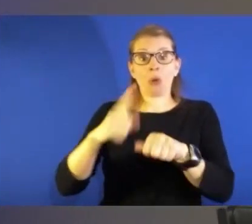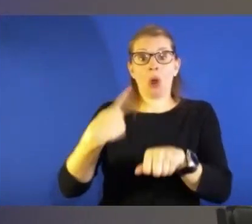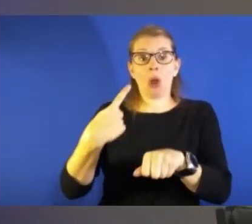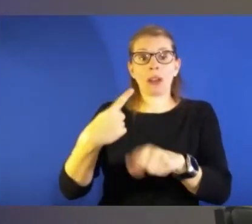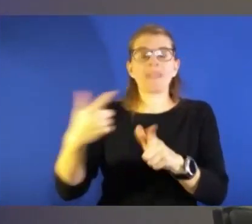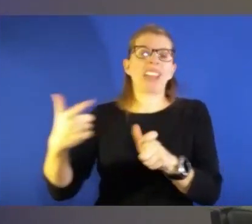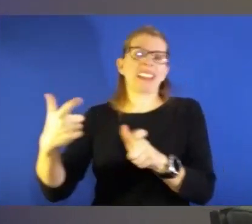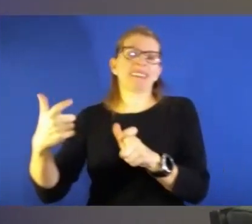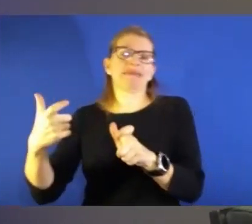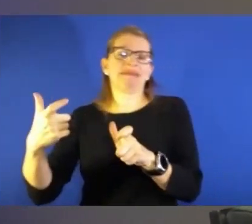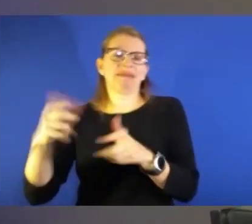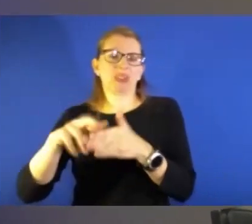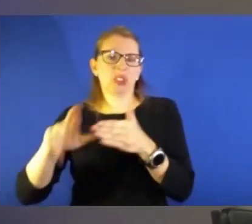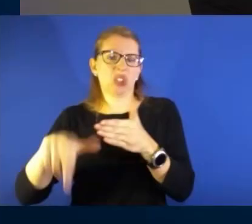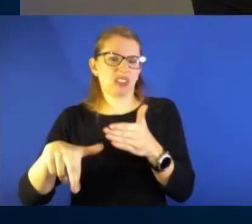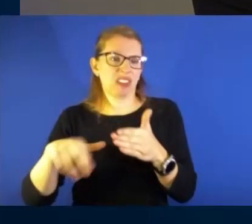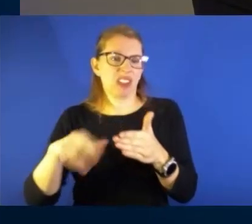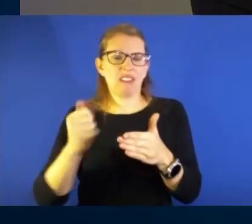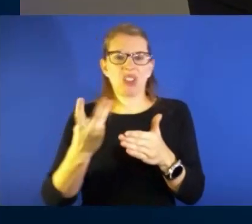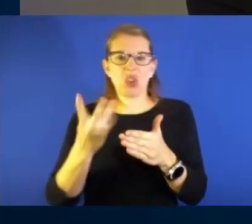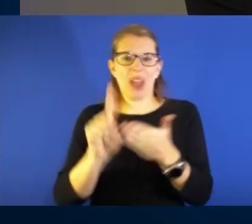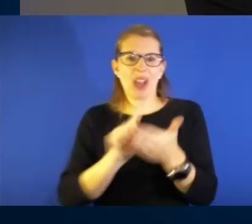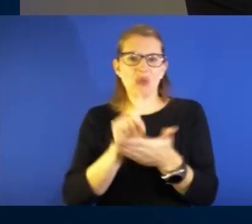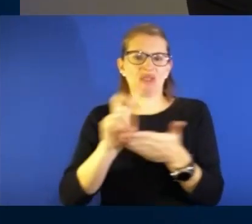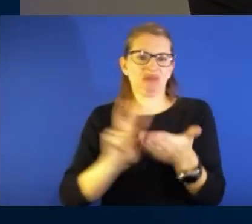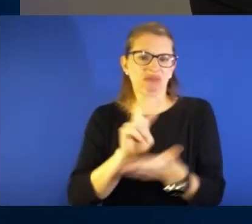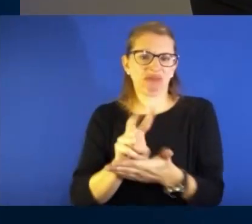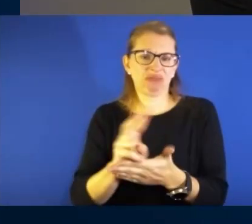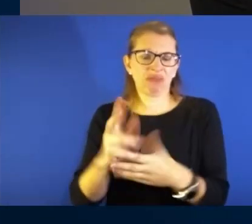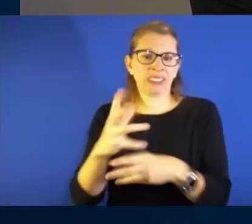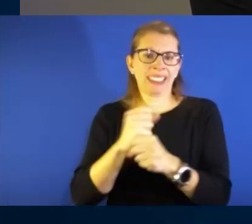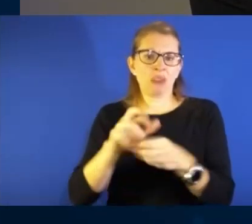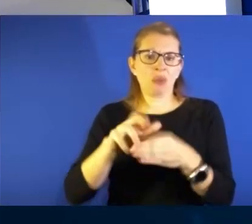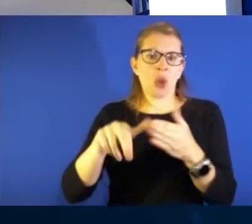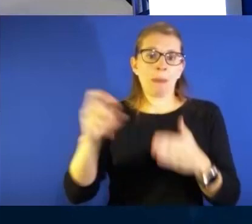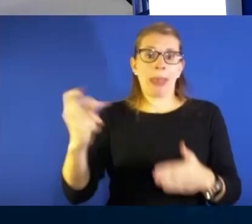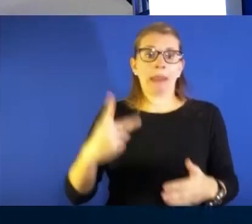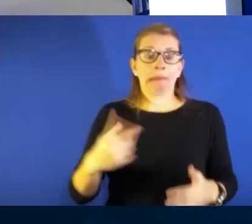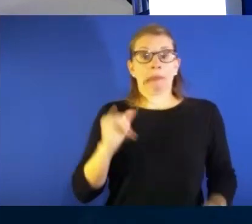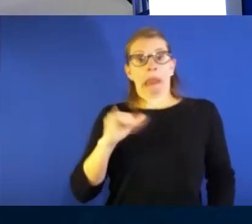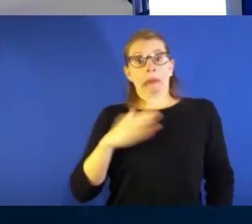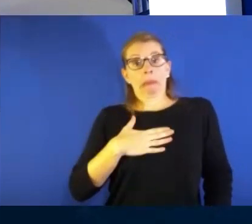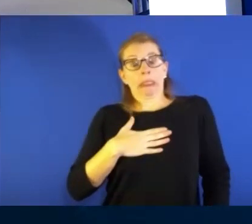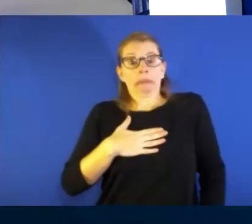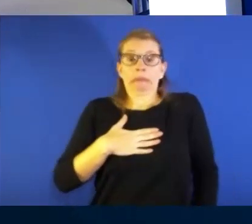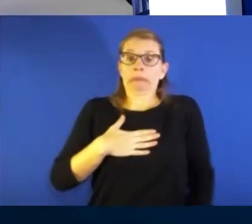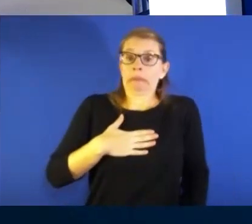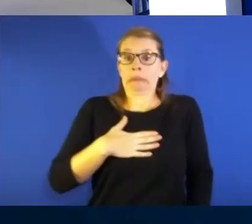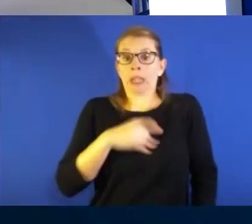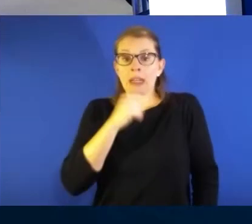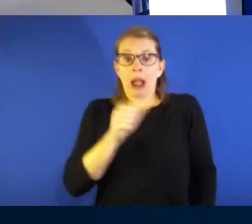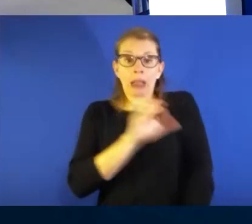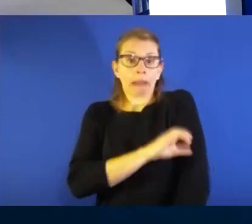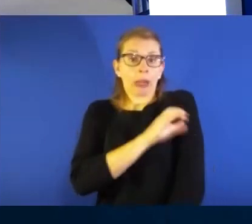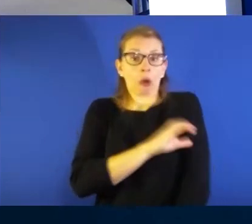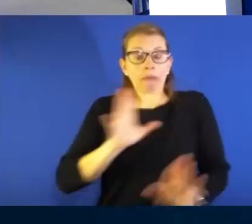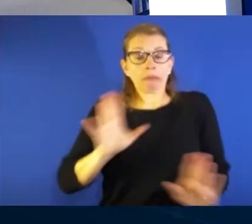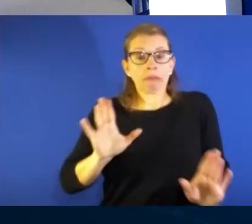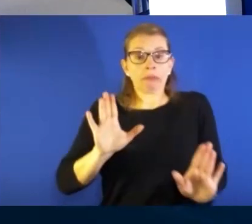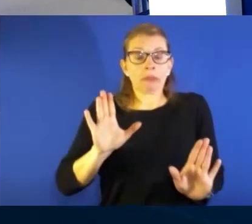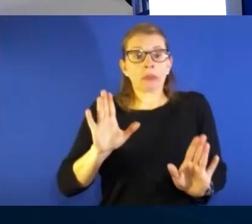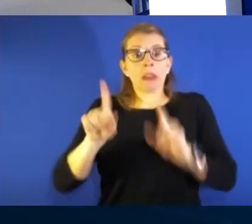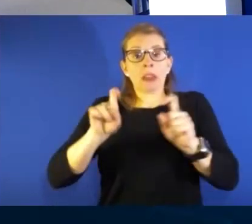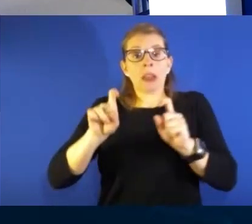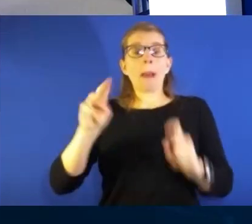say, It we is usually get it rapid, within too. a couple of hours. It's a couple hours. Okay, that was just my maybe non-clinical. Yeah. I have to ask those questions. Yeah. Melissa says, we